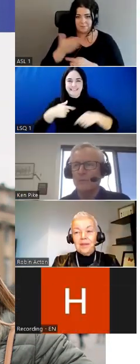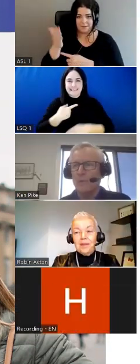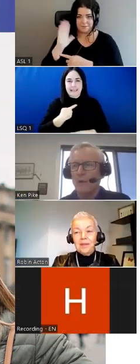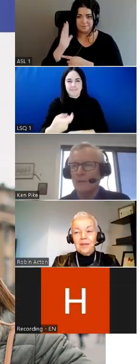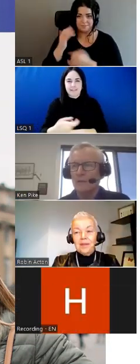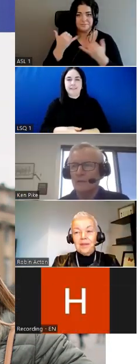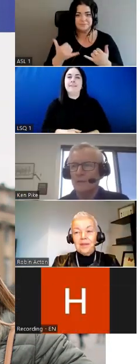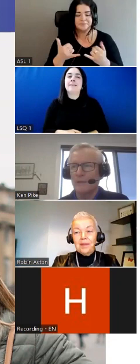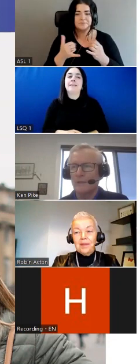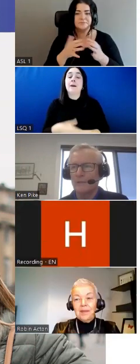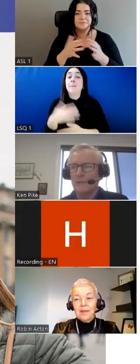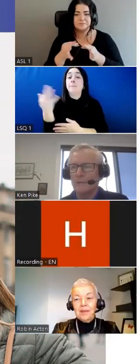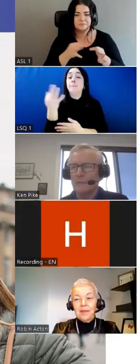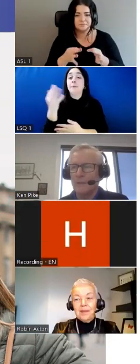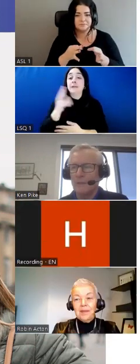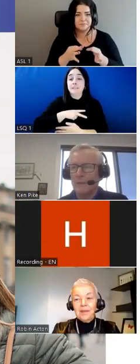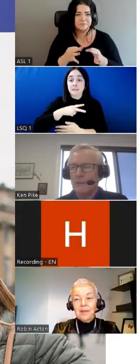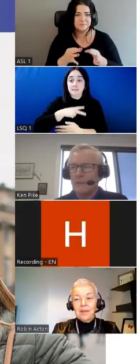going to walk